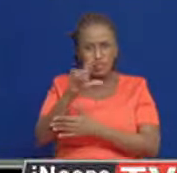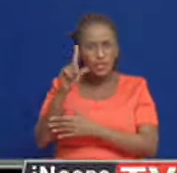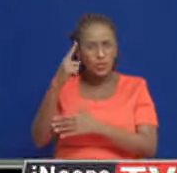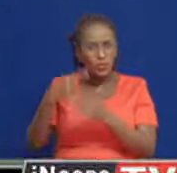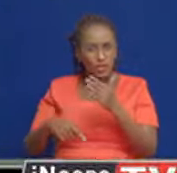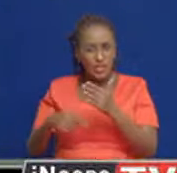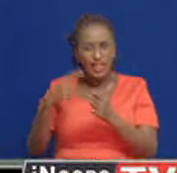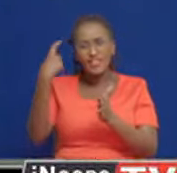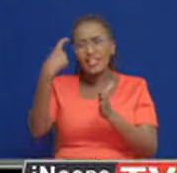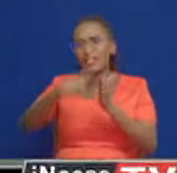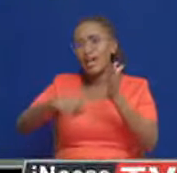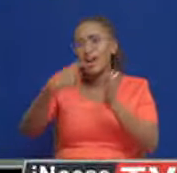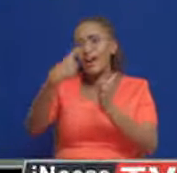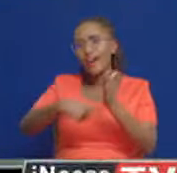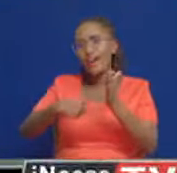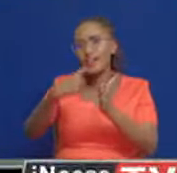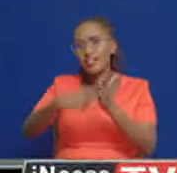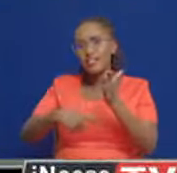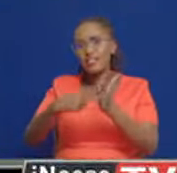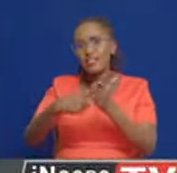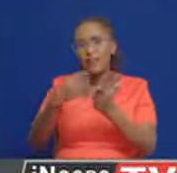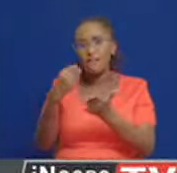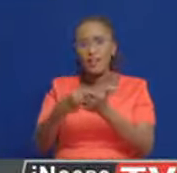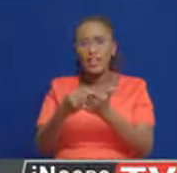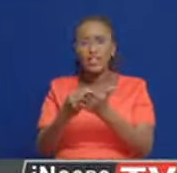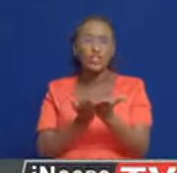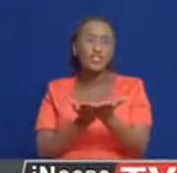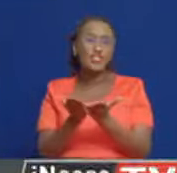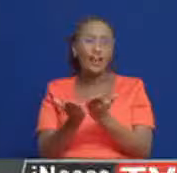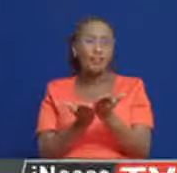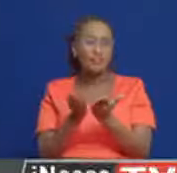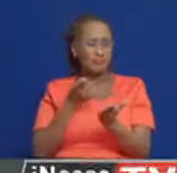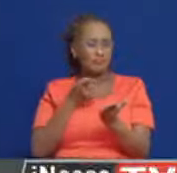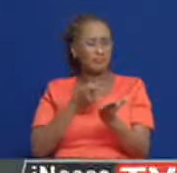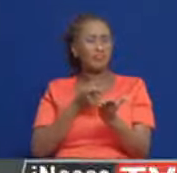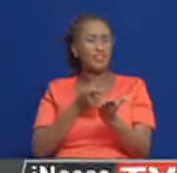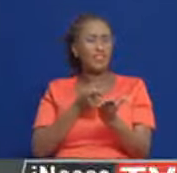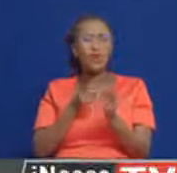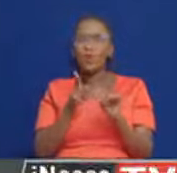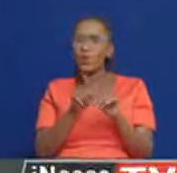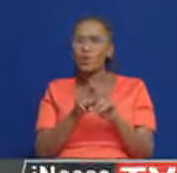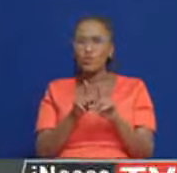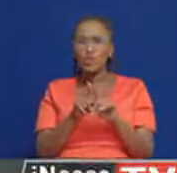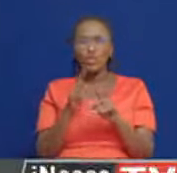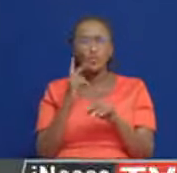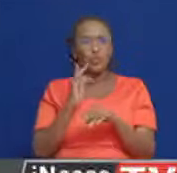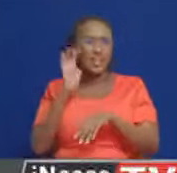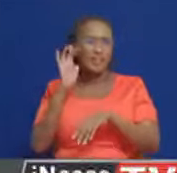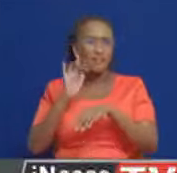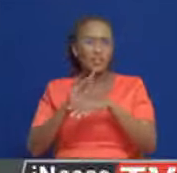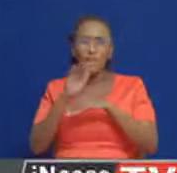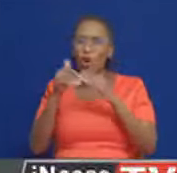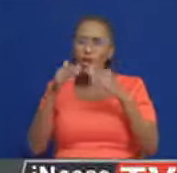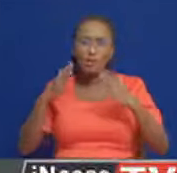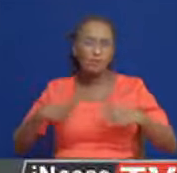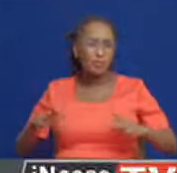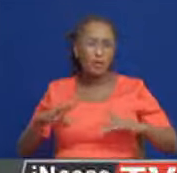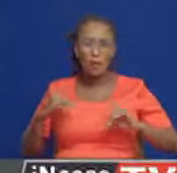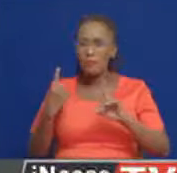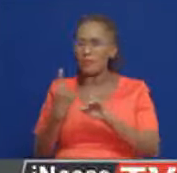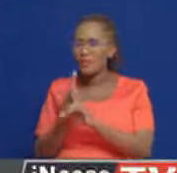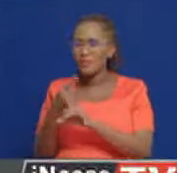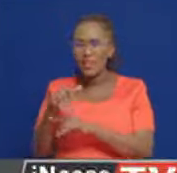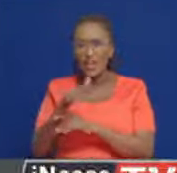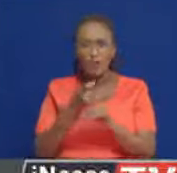the tax on financial services, which is of course hitting everybody, right from the